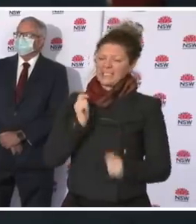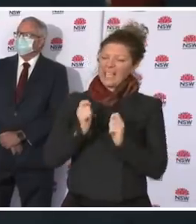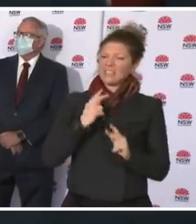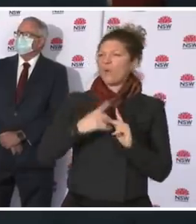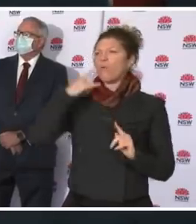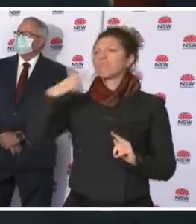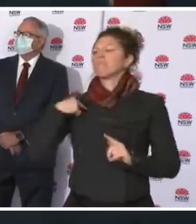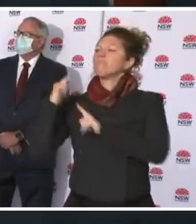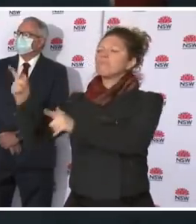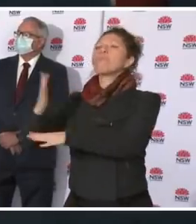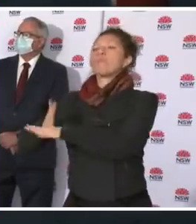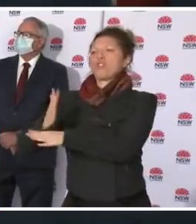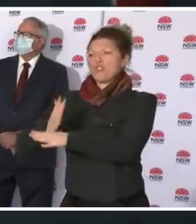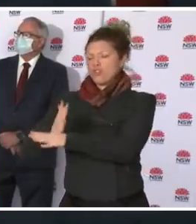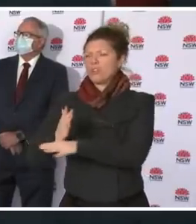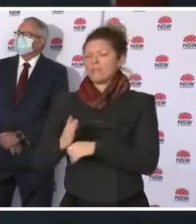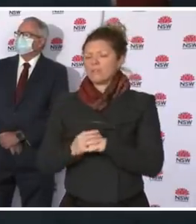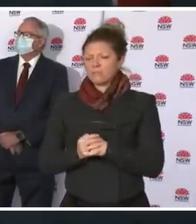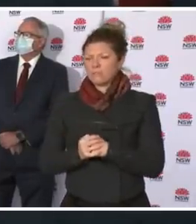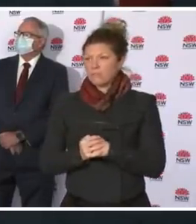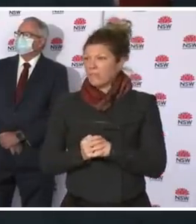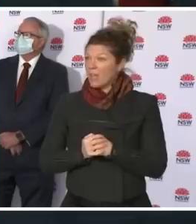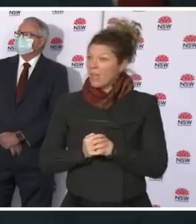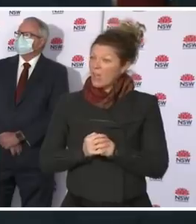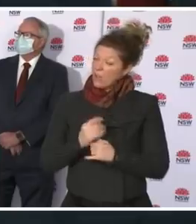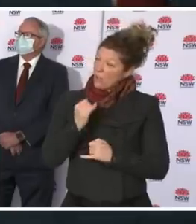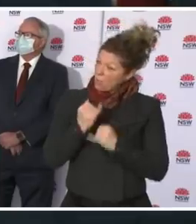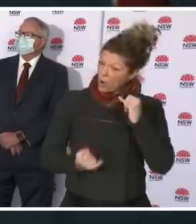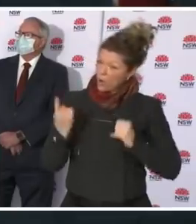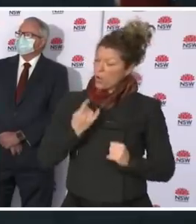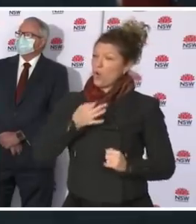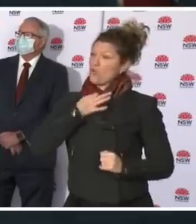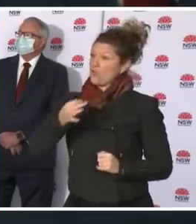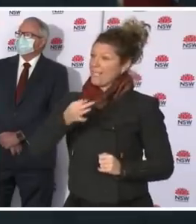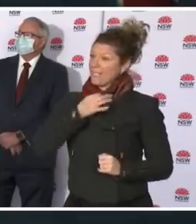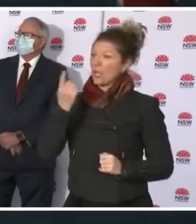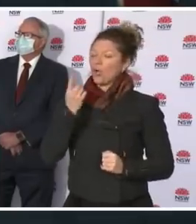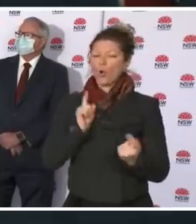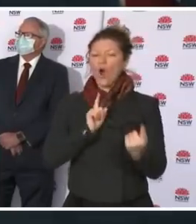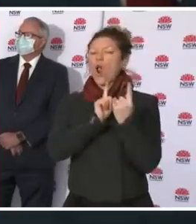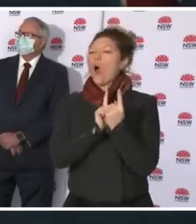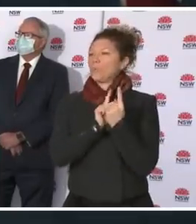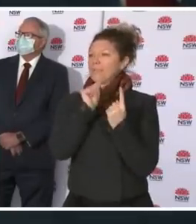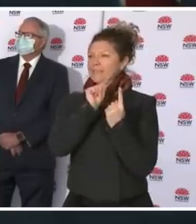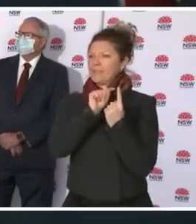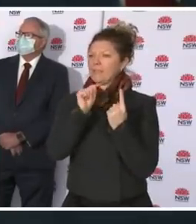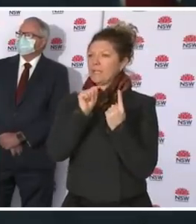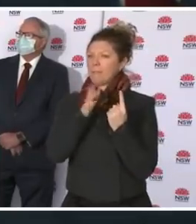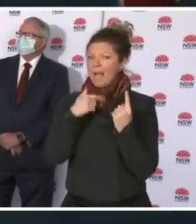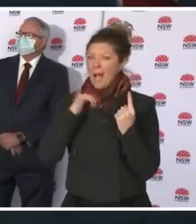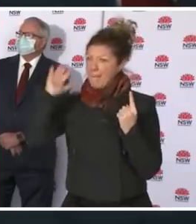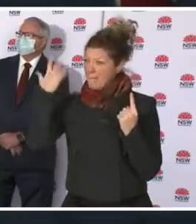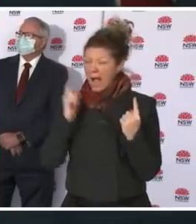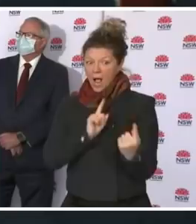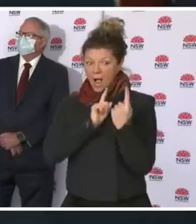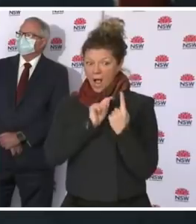to preserve the fact that our highest risk group are those that are in close contacts. And so just if you are in the line,